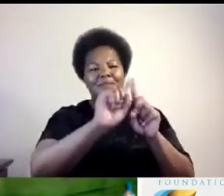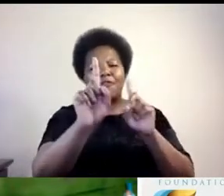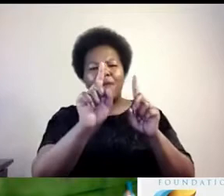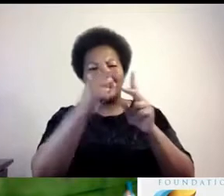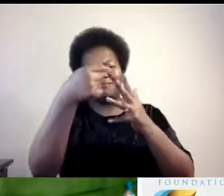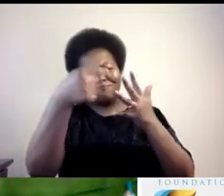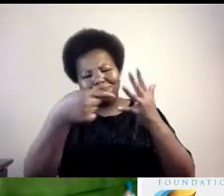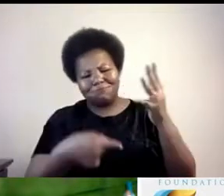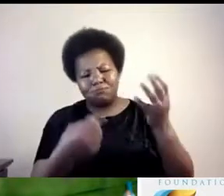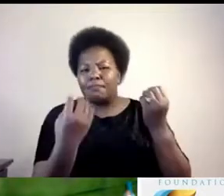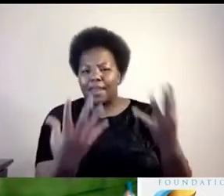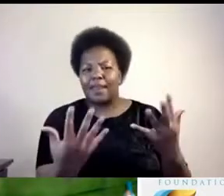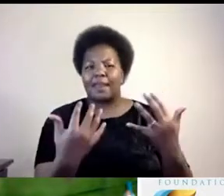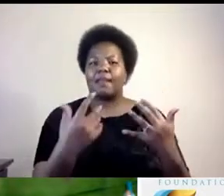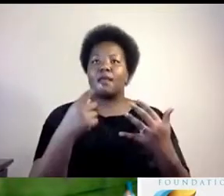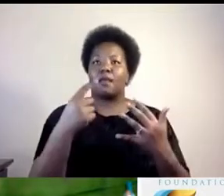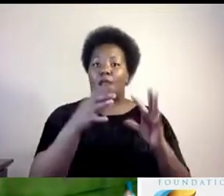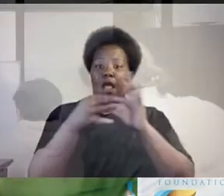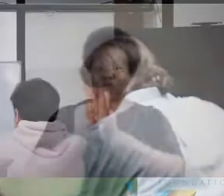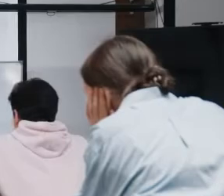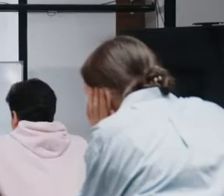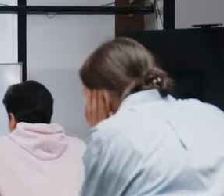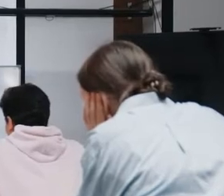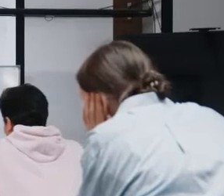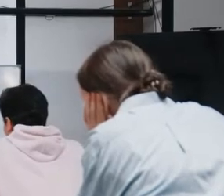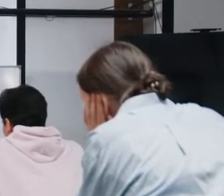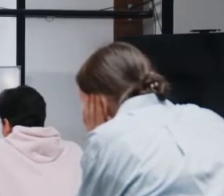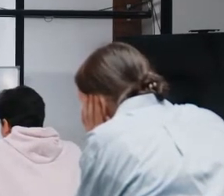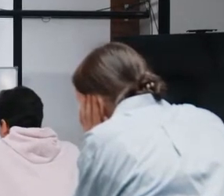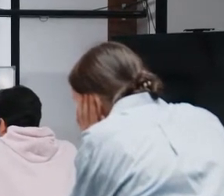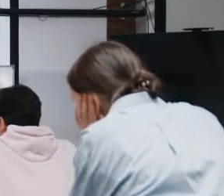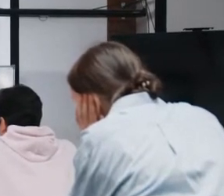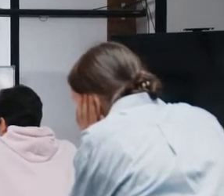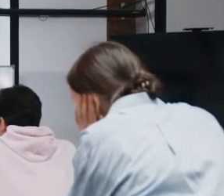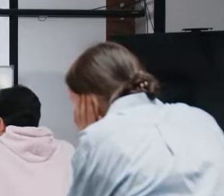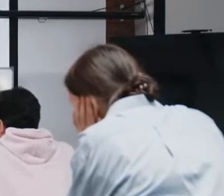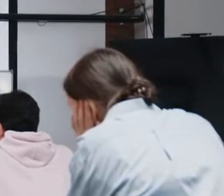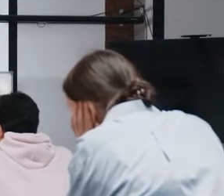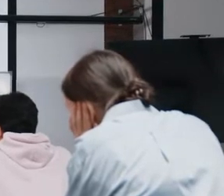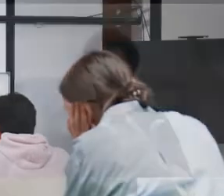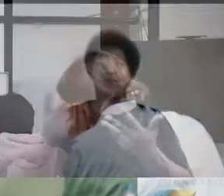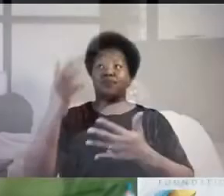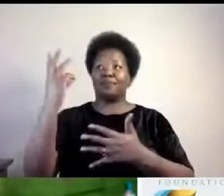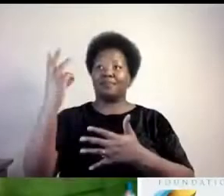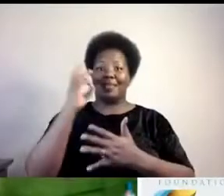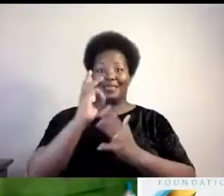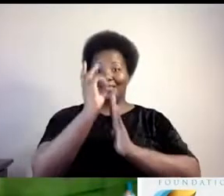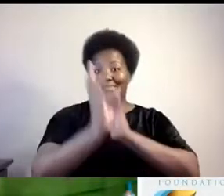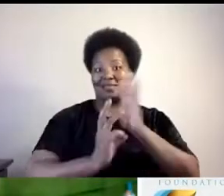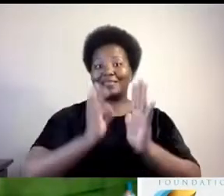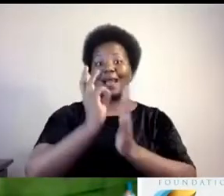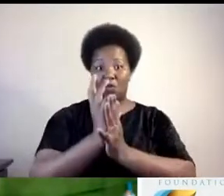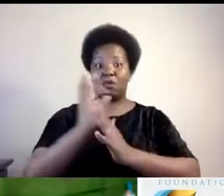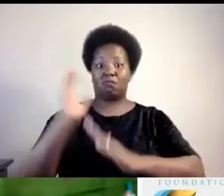that felt like a program. It had a 6-hour day to it, still does, still very effective